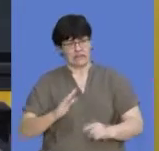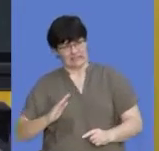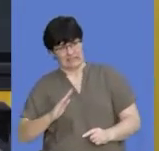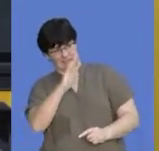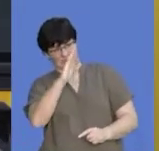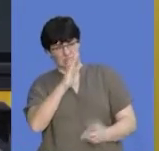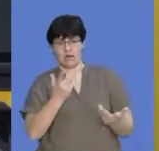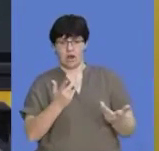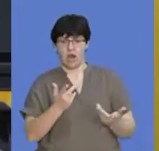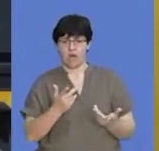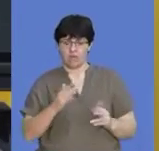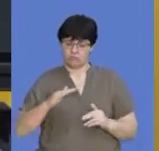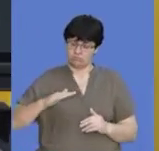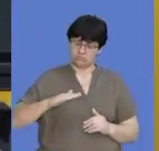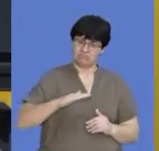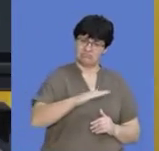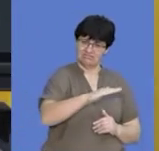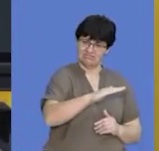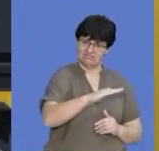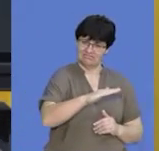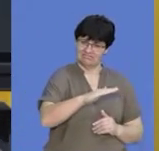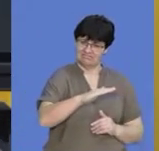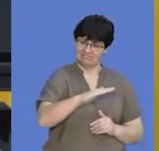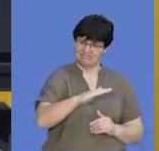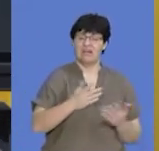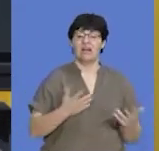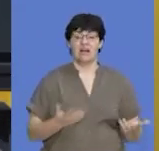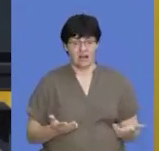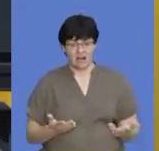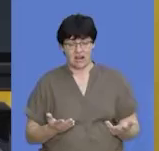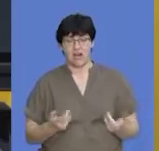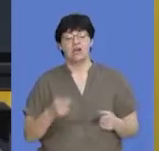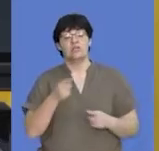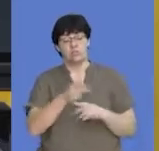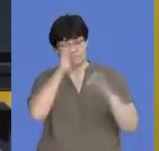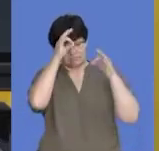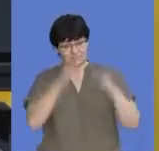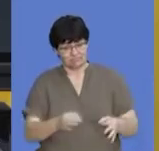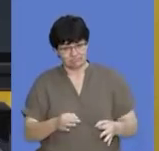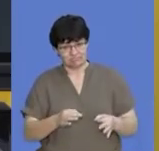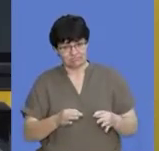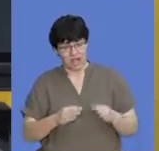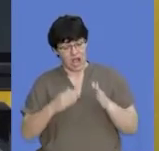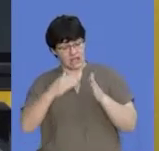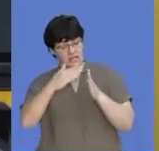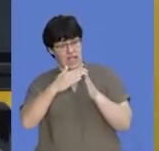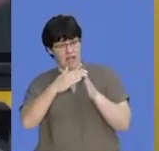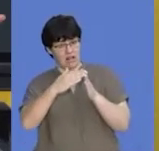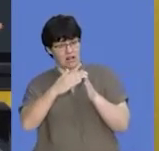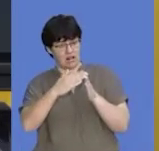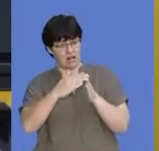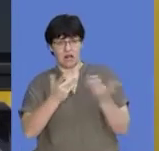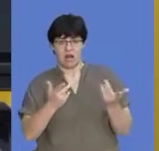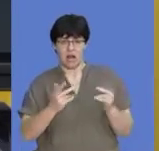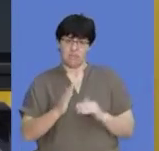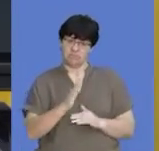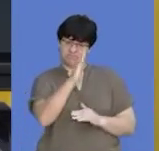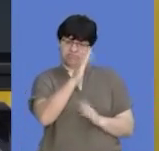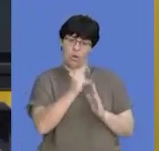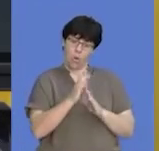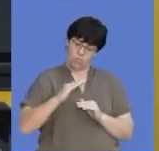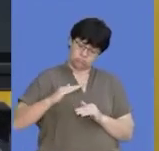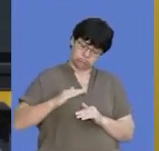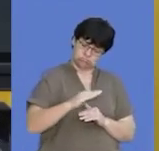steep slopes as well as gentle slopes. In order to determine the gradient of a slope, how steep or